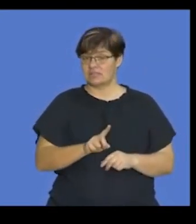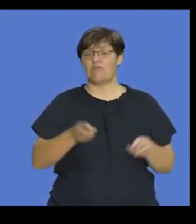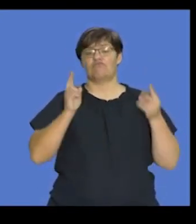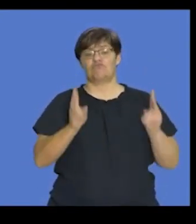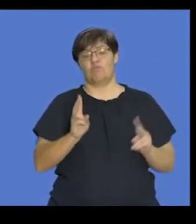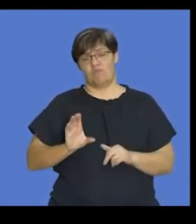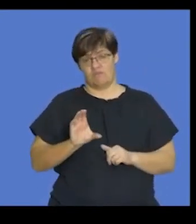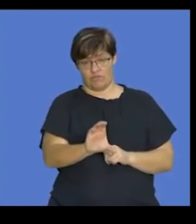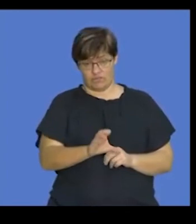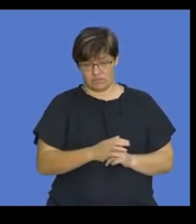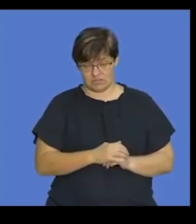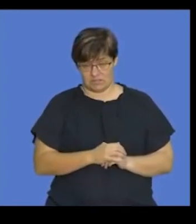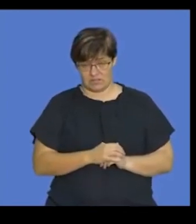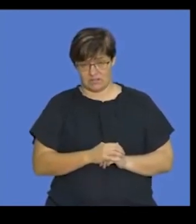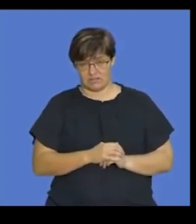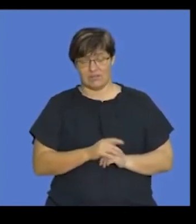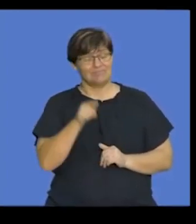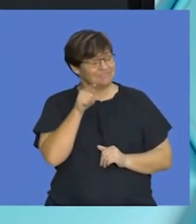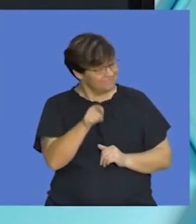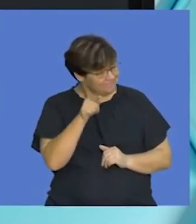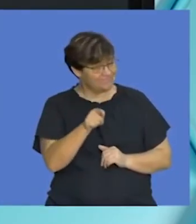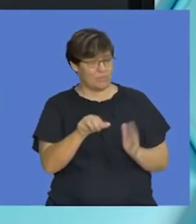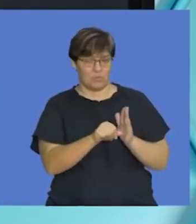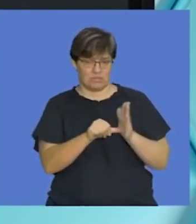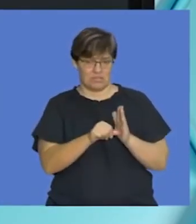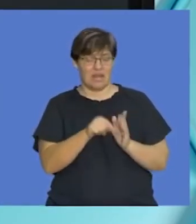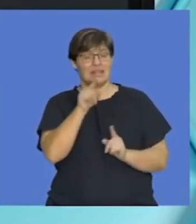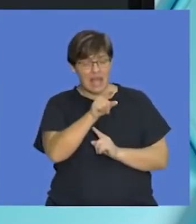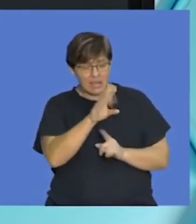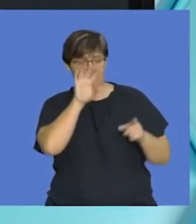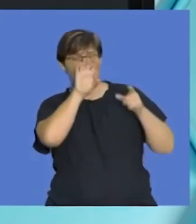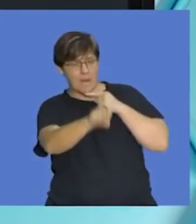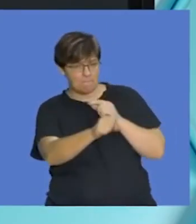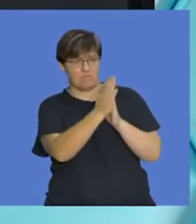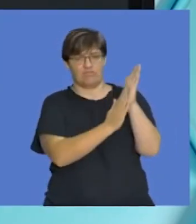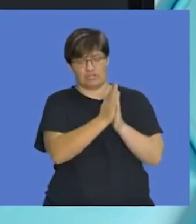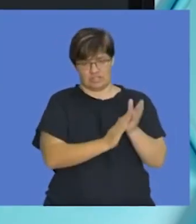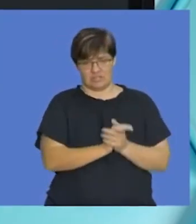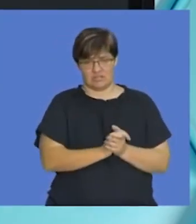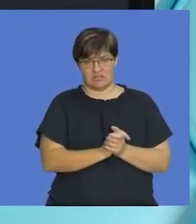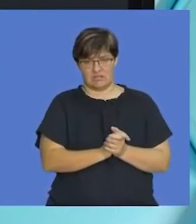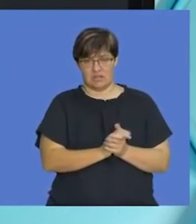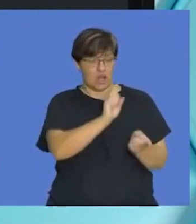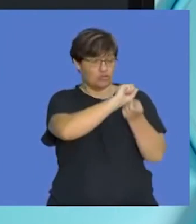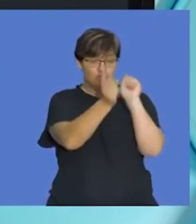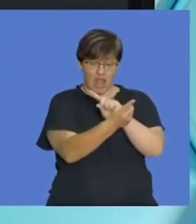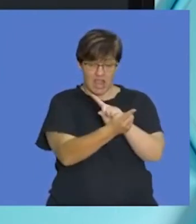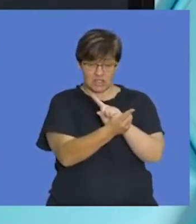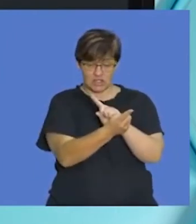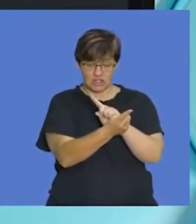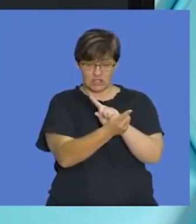force. That's the big thing. That determines friction for us. We can't change the amount of friction between